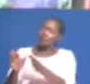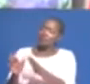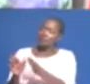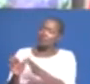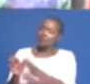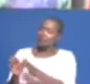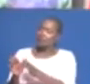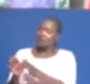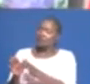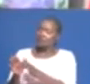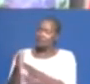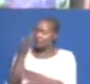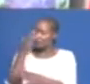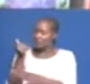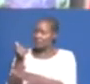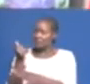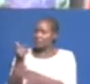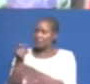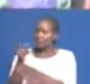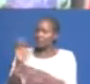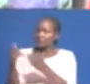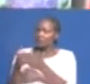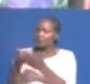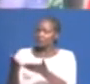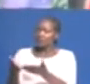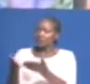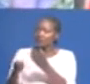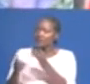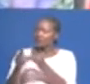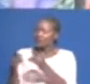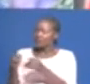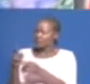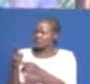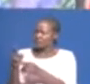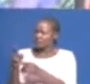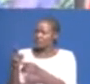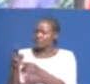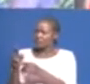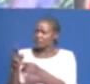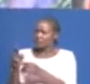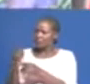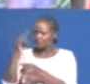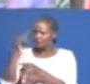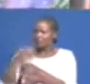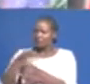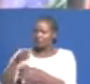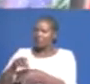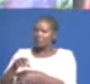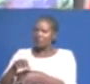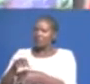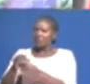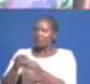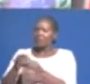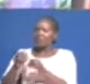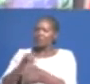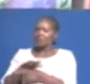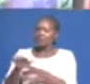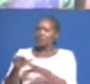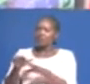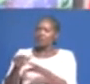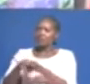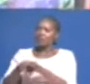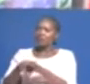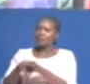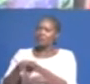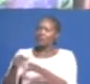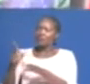Yes, because I just arrived back and then I met them and said, wow, the fact they thought I was Congolese, that time I was quite influenced in Lingala, you